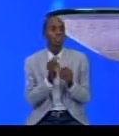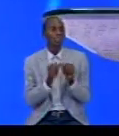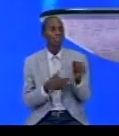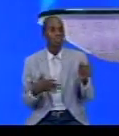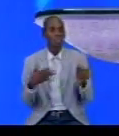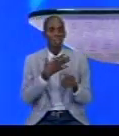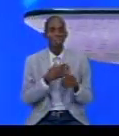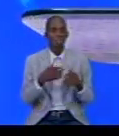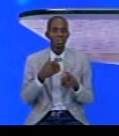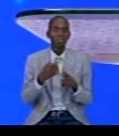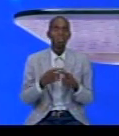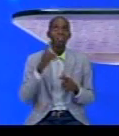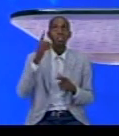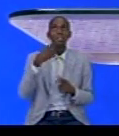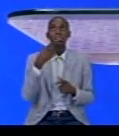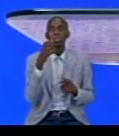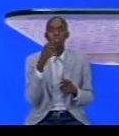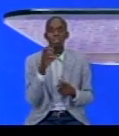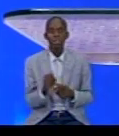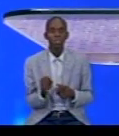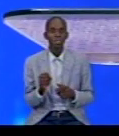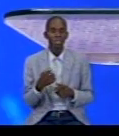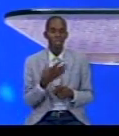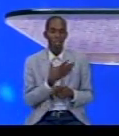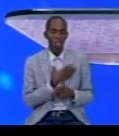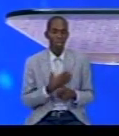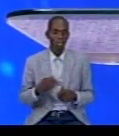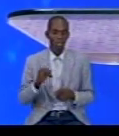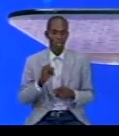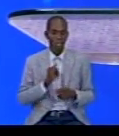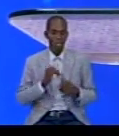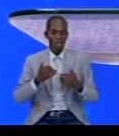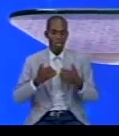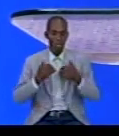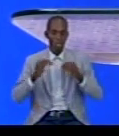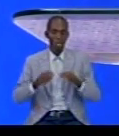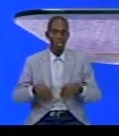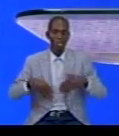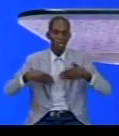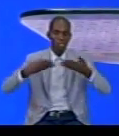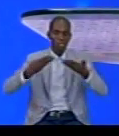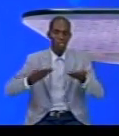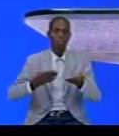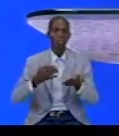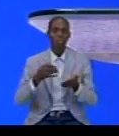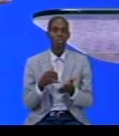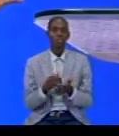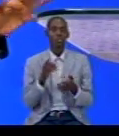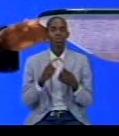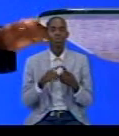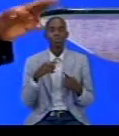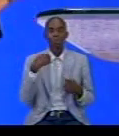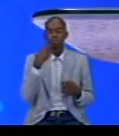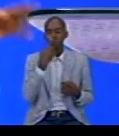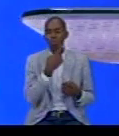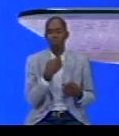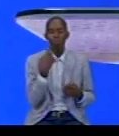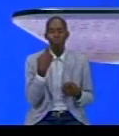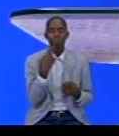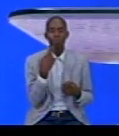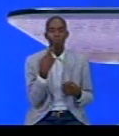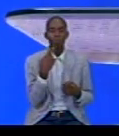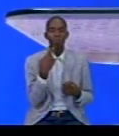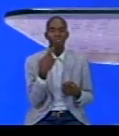it says, and I have given it unto whom it